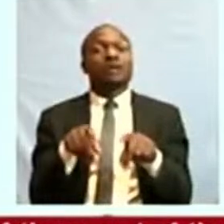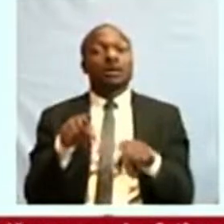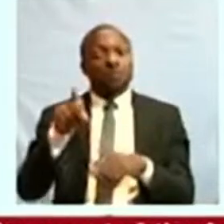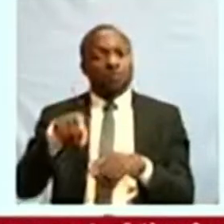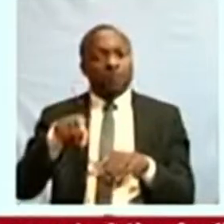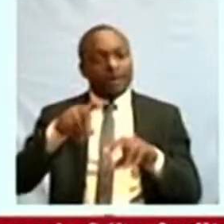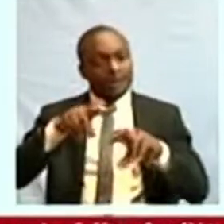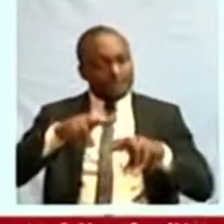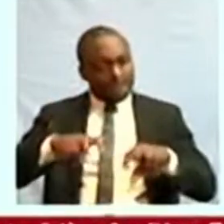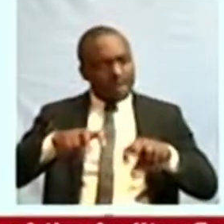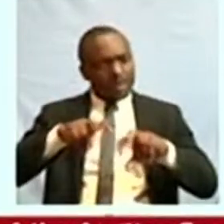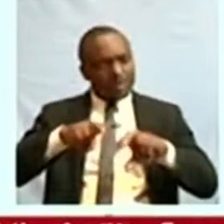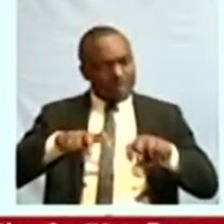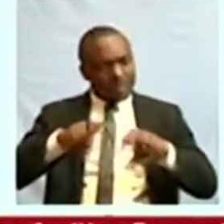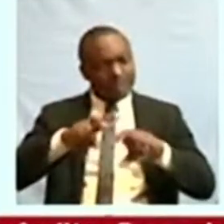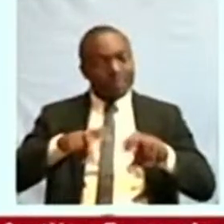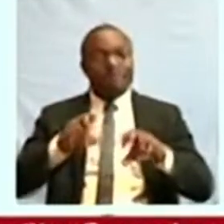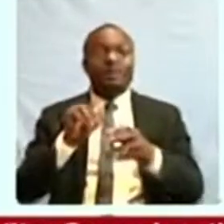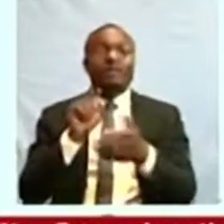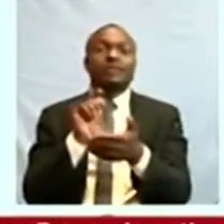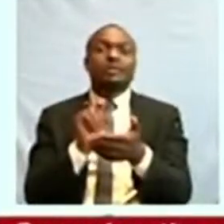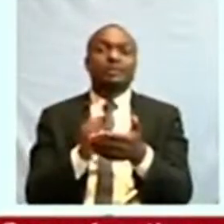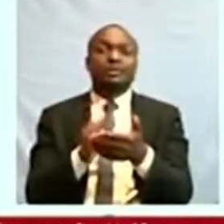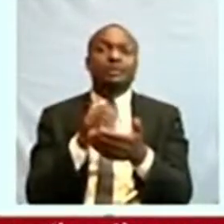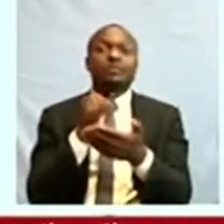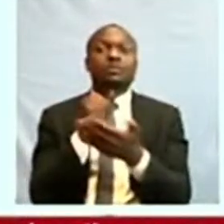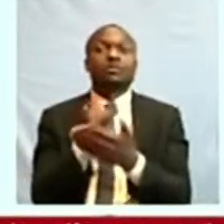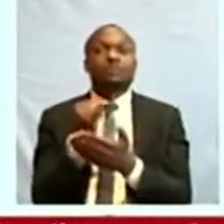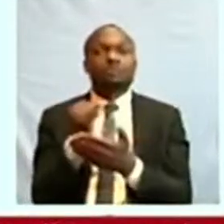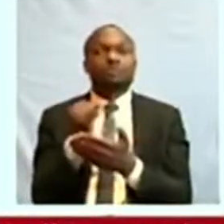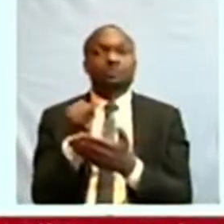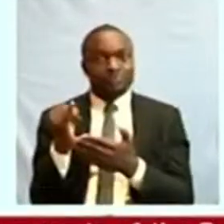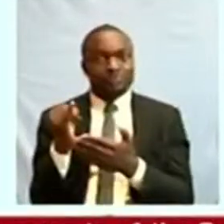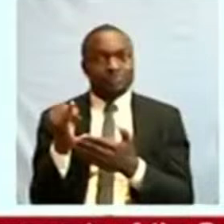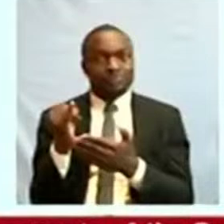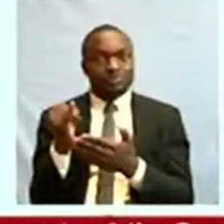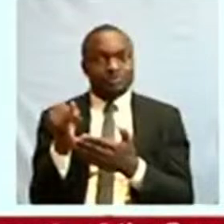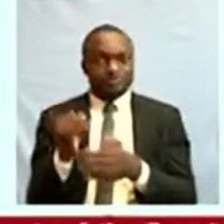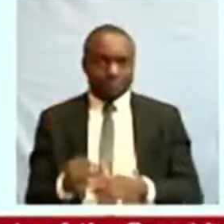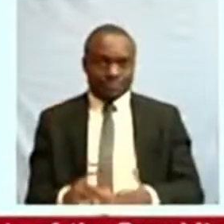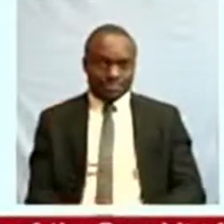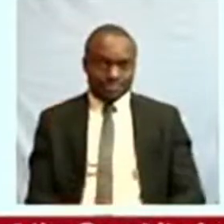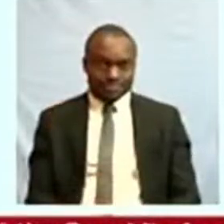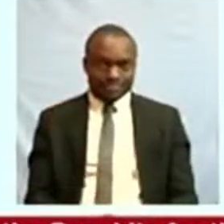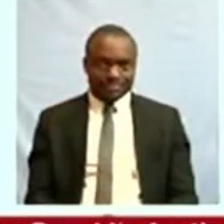physically verify. This matter, we take it that